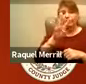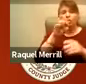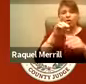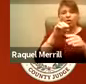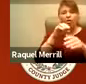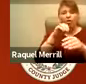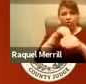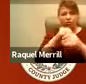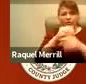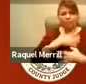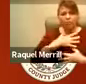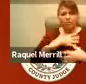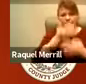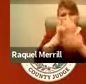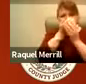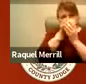ventilators.